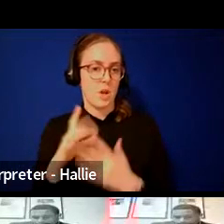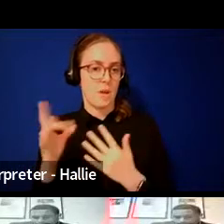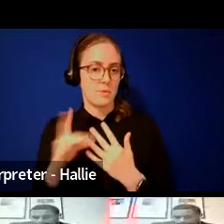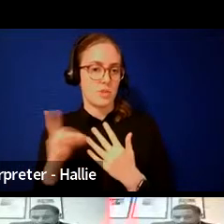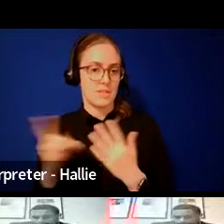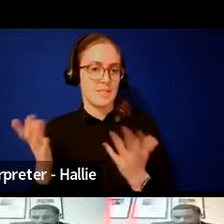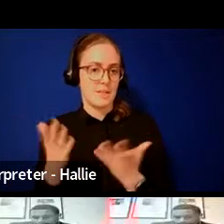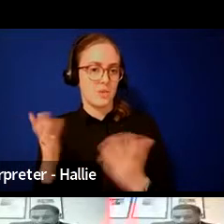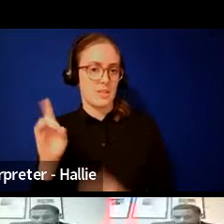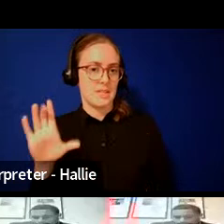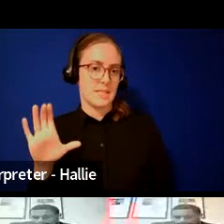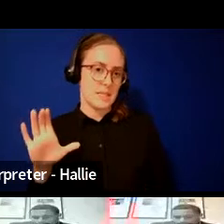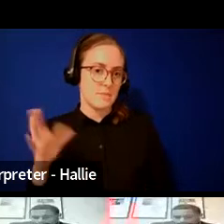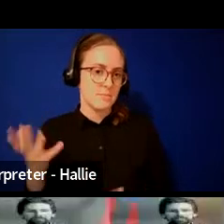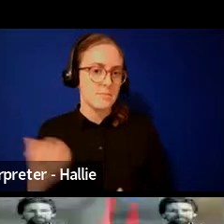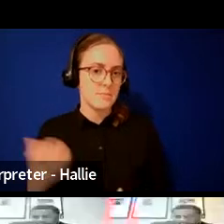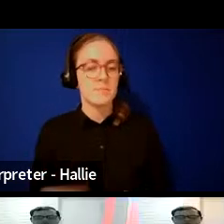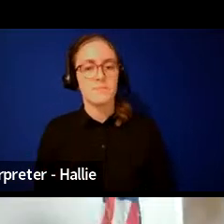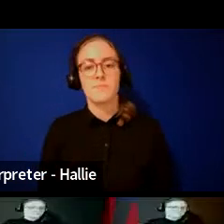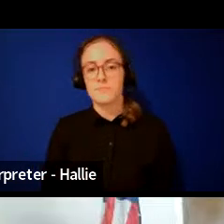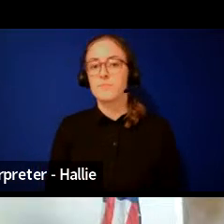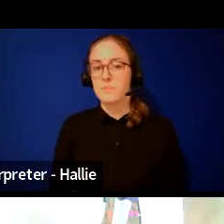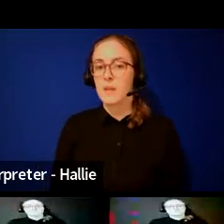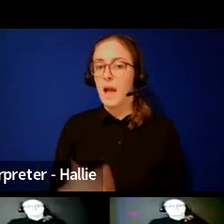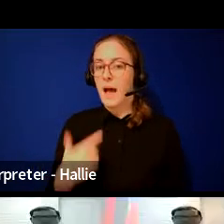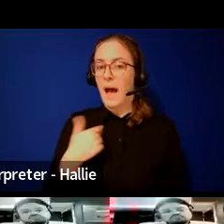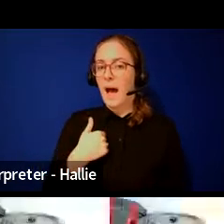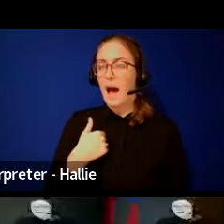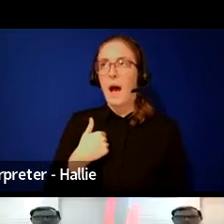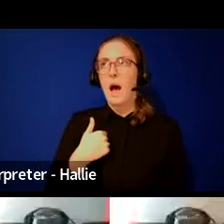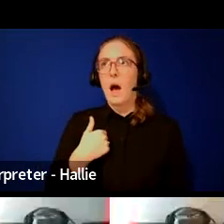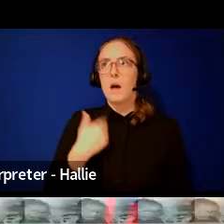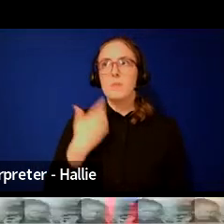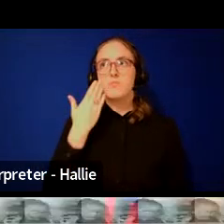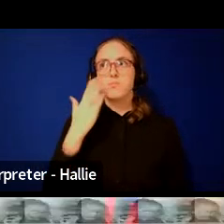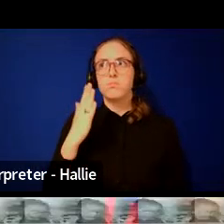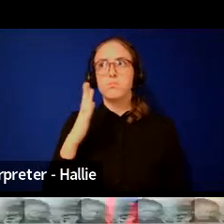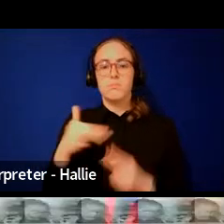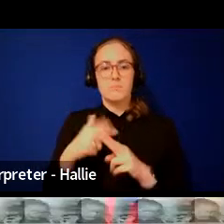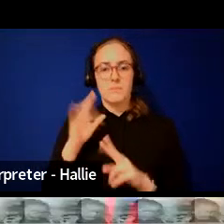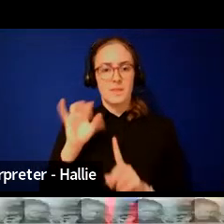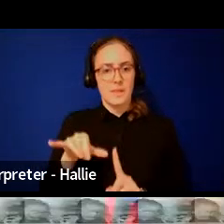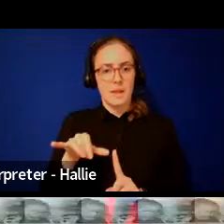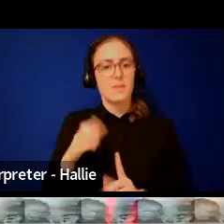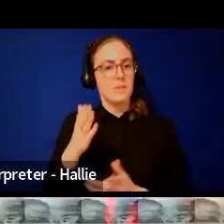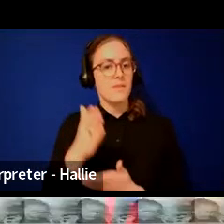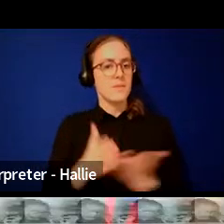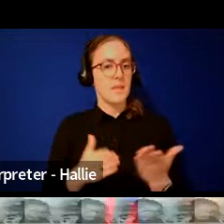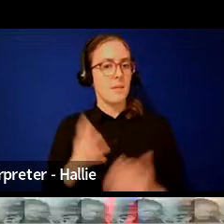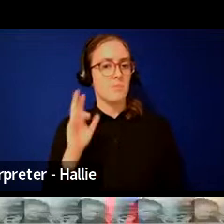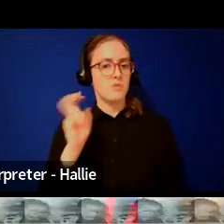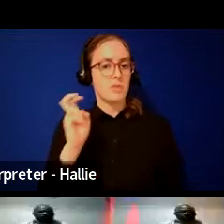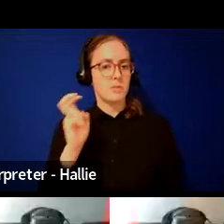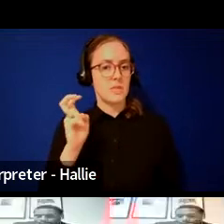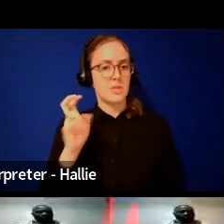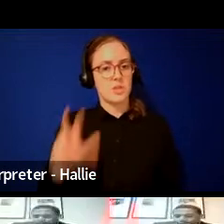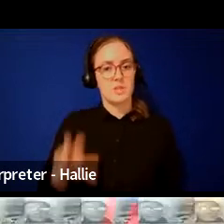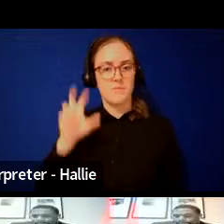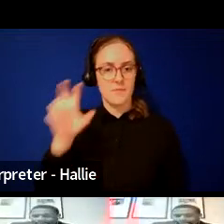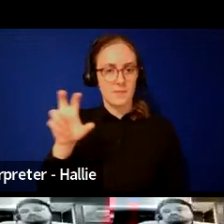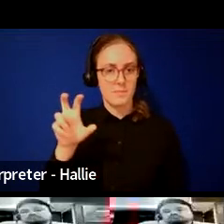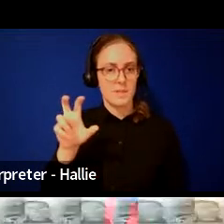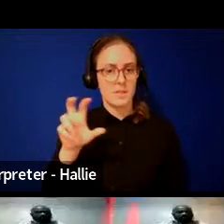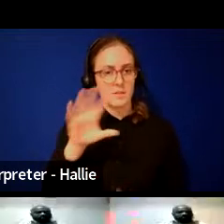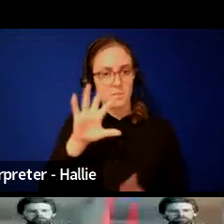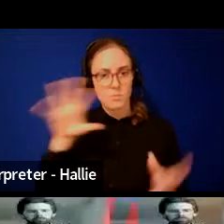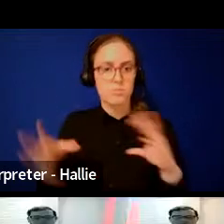in DC? I am not familiar with any. There are some transportation investments as a whole. I'm not